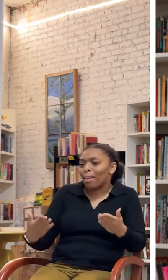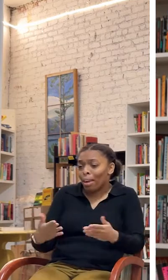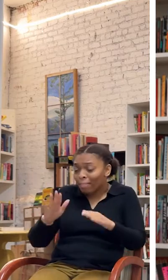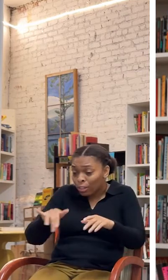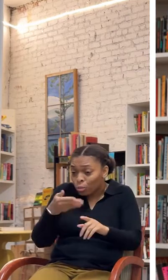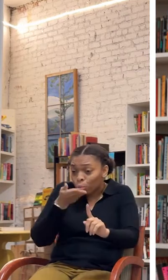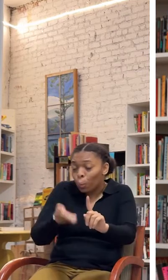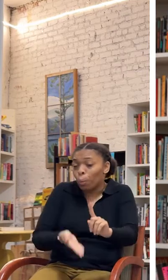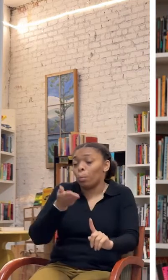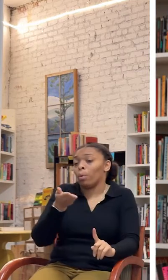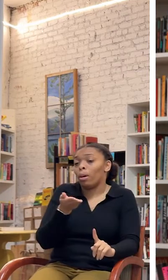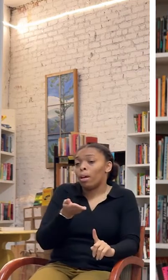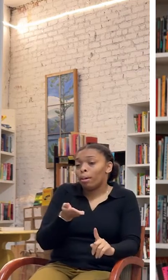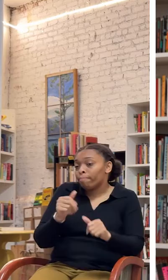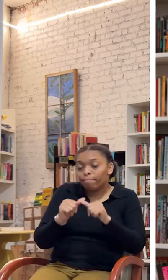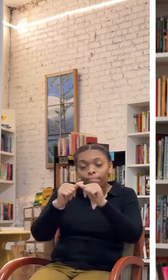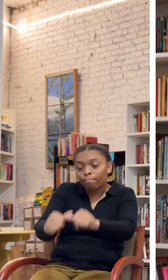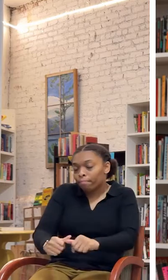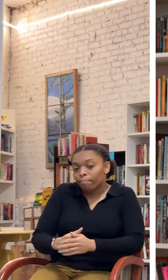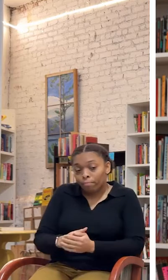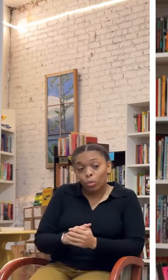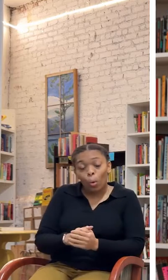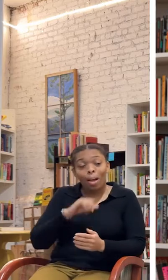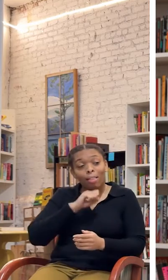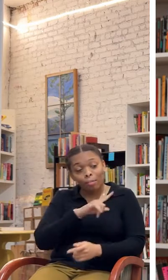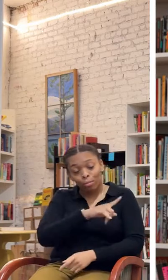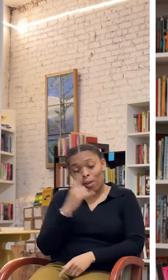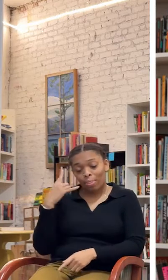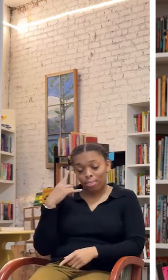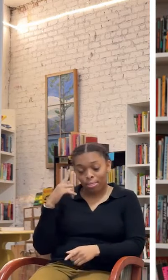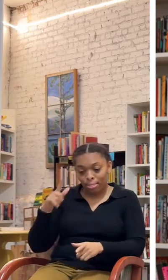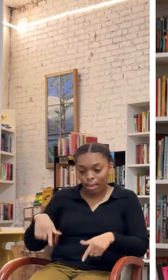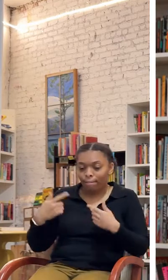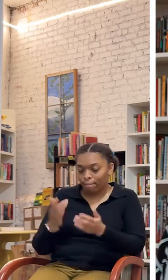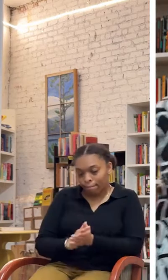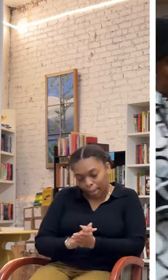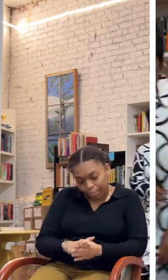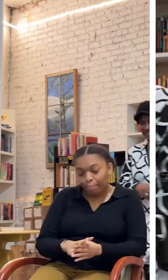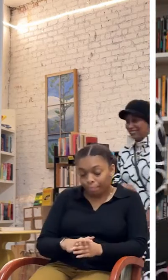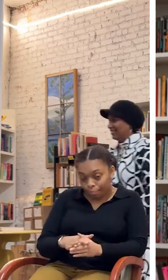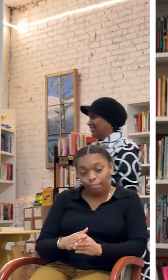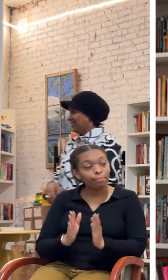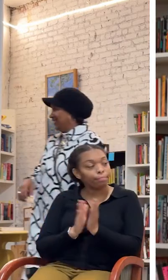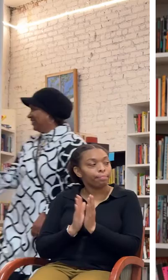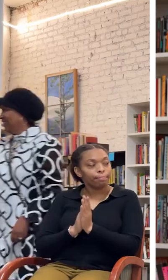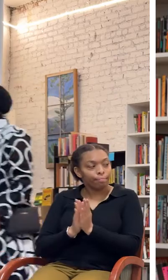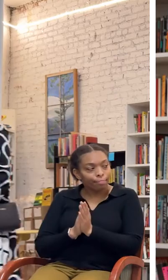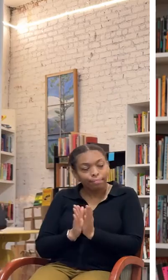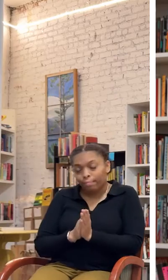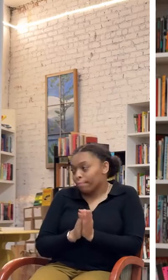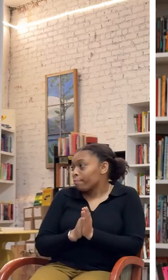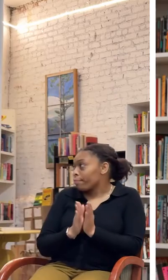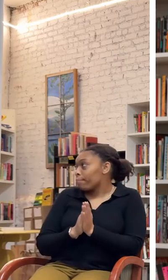do. That's what you do, my brother. I love you for life. Oh my God. Thank you. Thank you. Thank